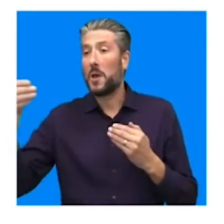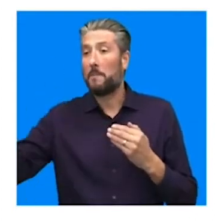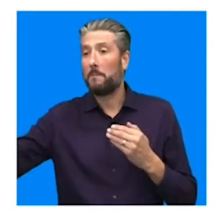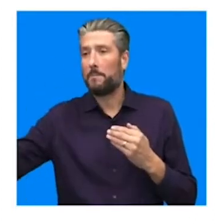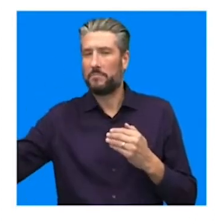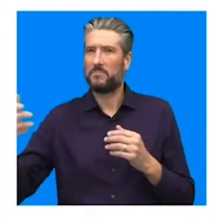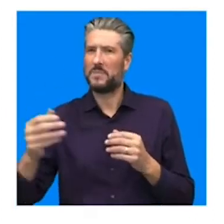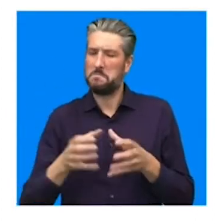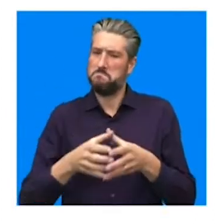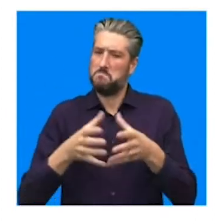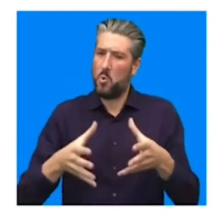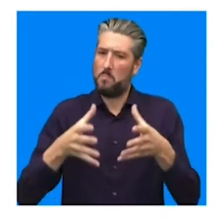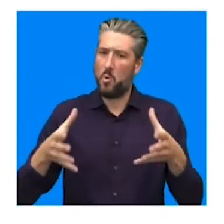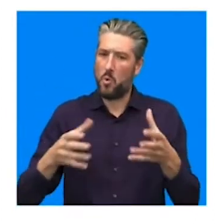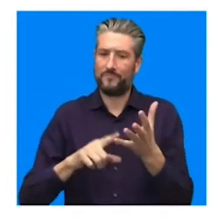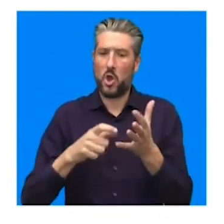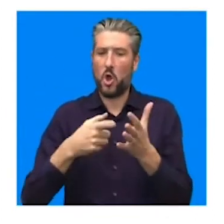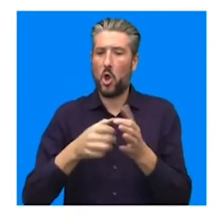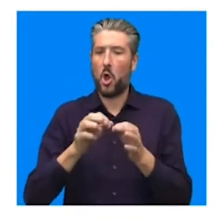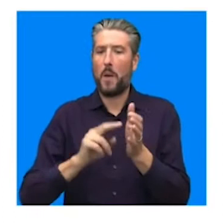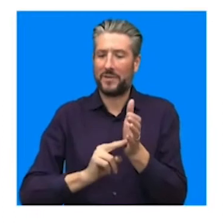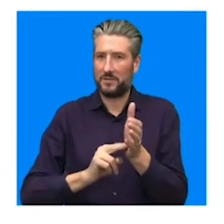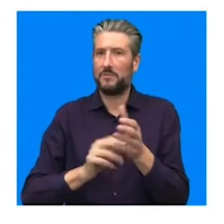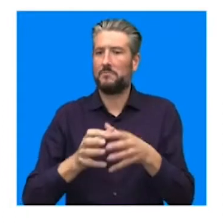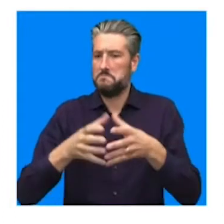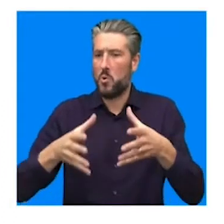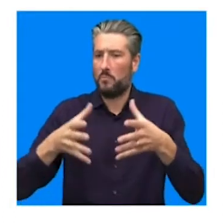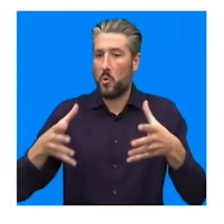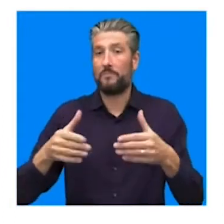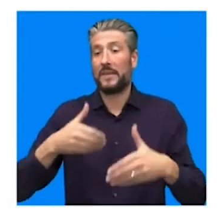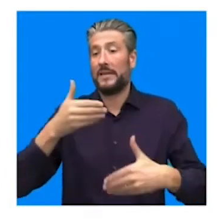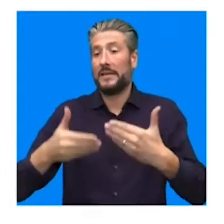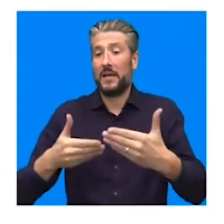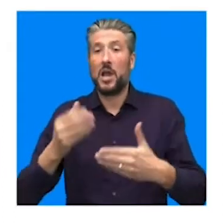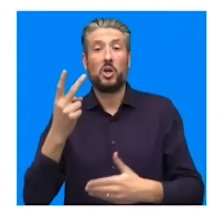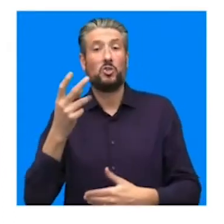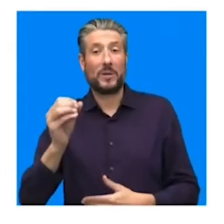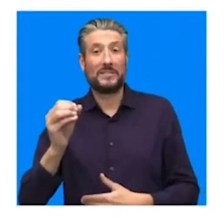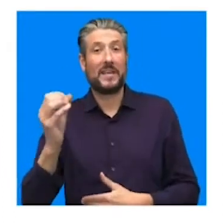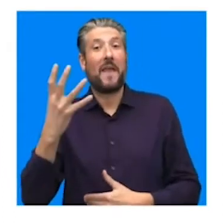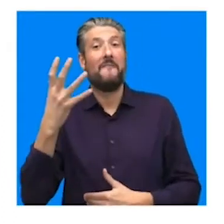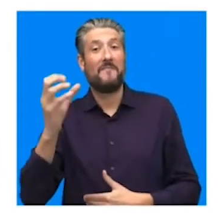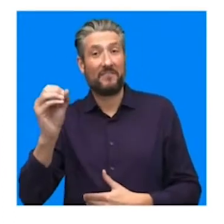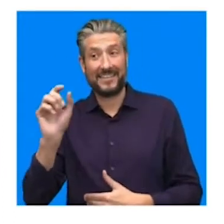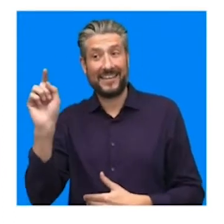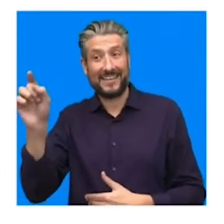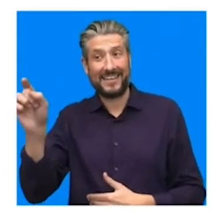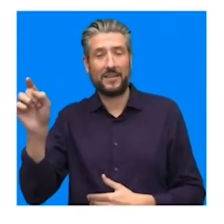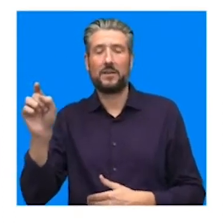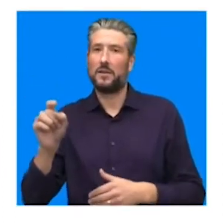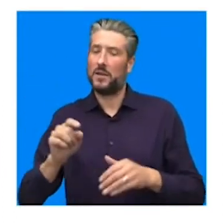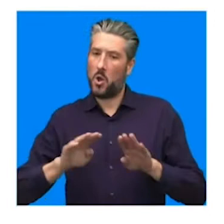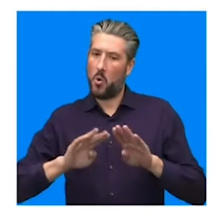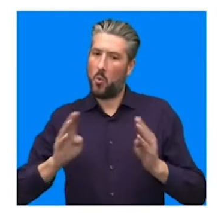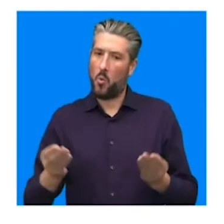urbanization, is that by 2050, the world will look very